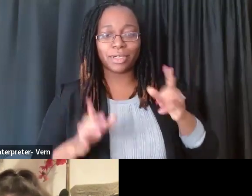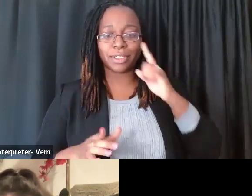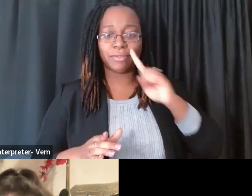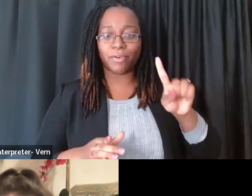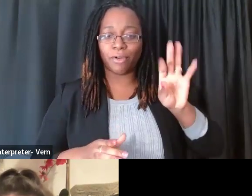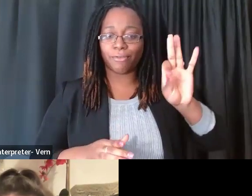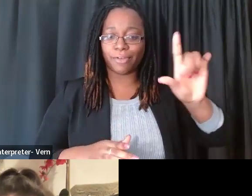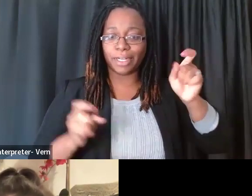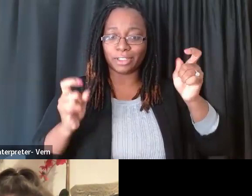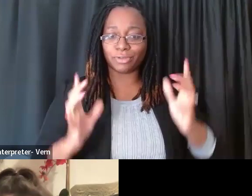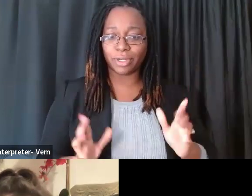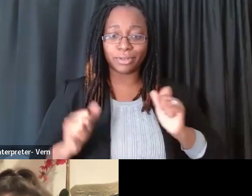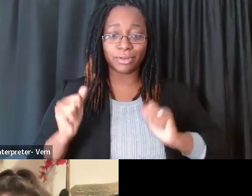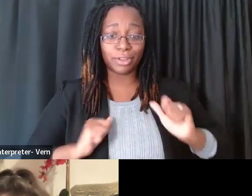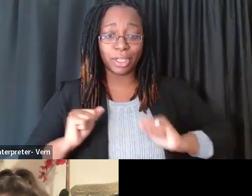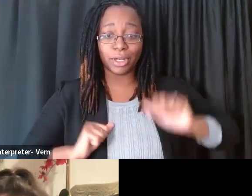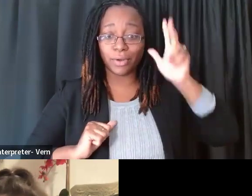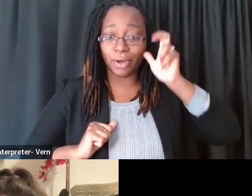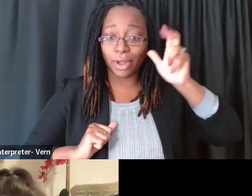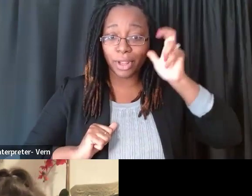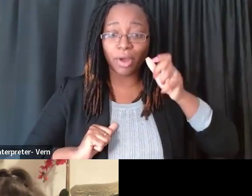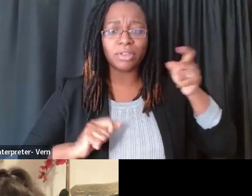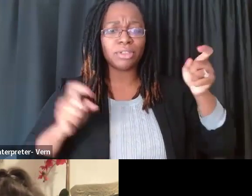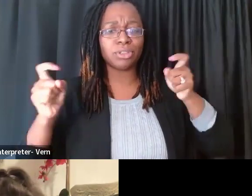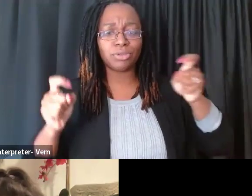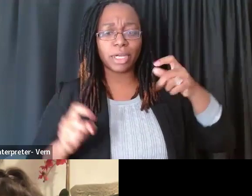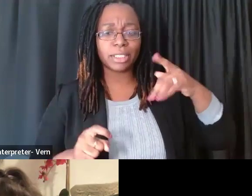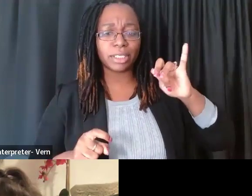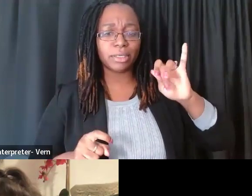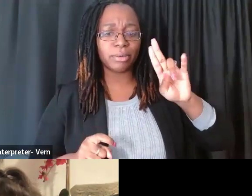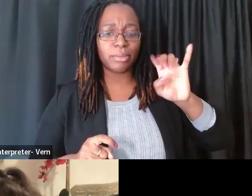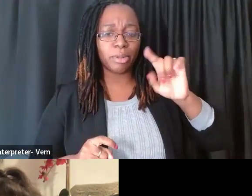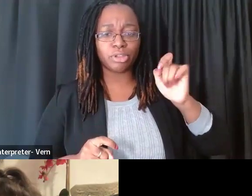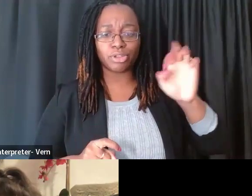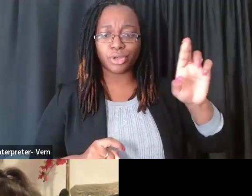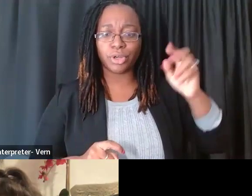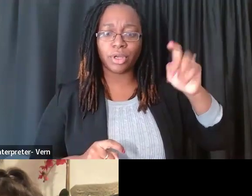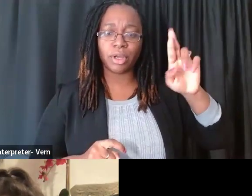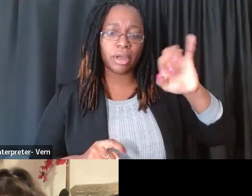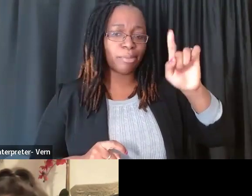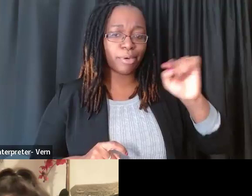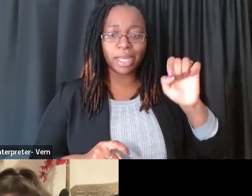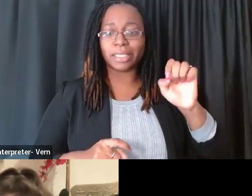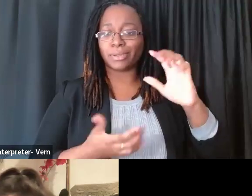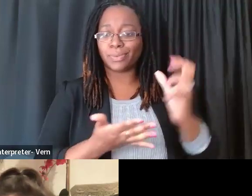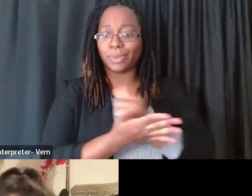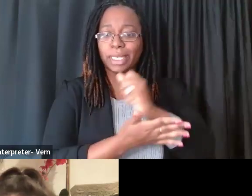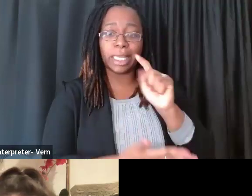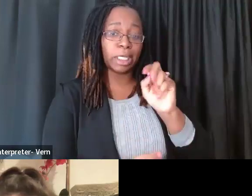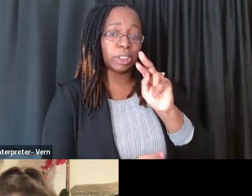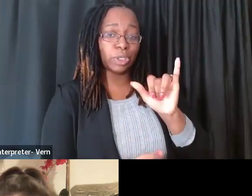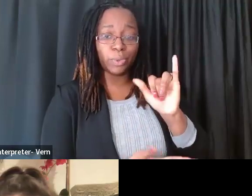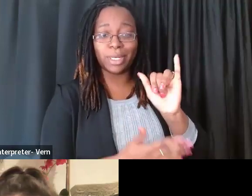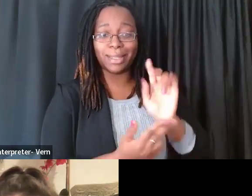Prize-winning, Tony-nominated production of Disgrace by Ayat Akhtar on Broadway, and her work has been seen